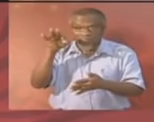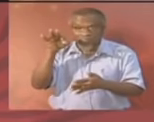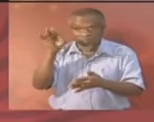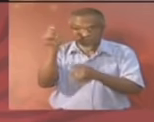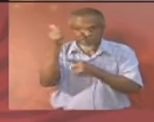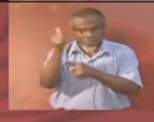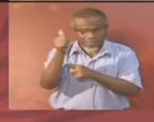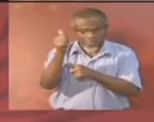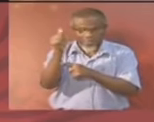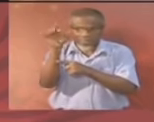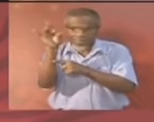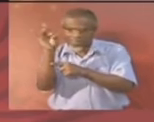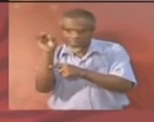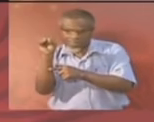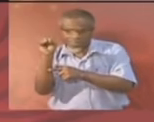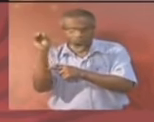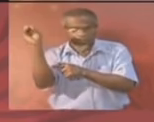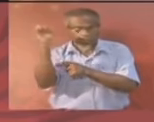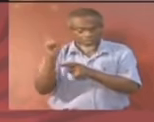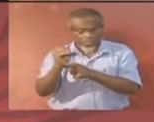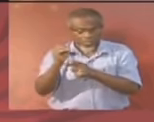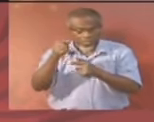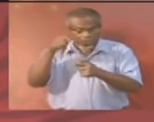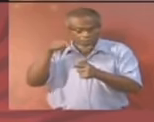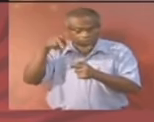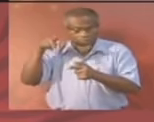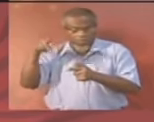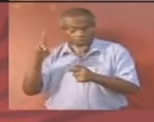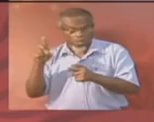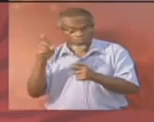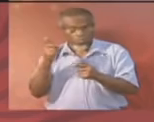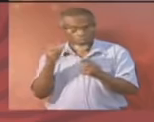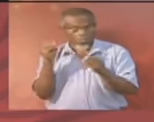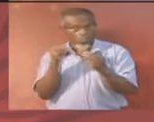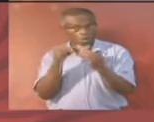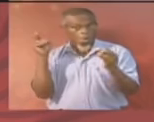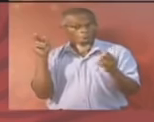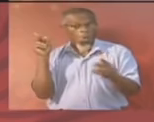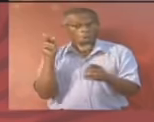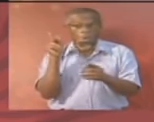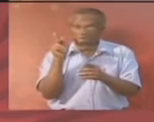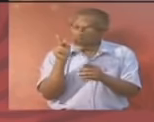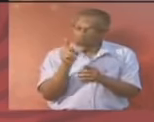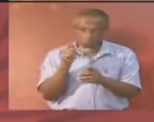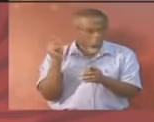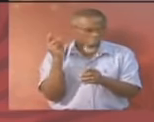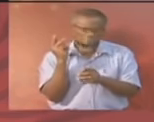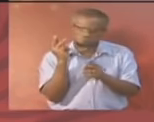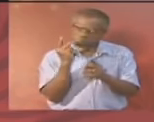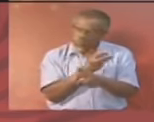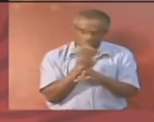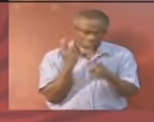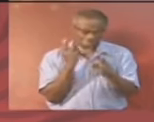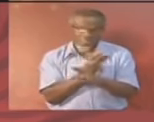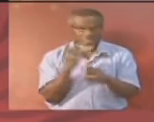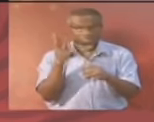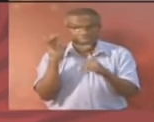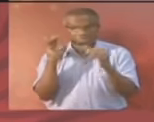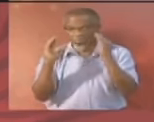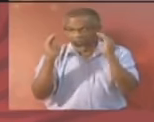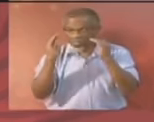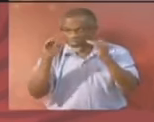was 10 to 80% more lethal. So what that means is that for every 10 persons that a non-P1-like